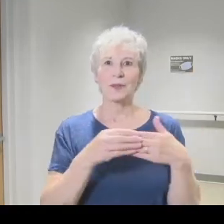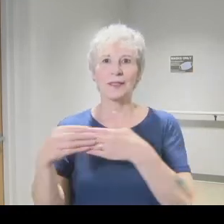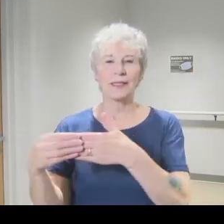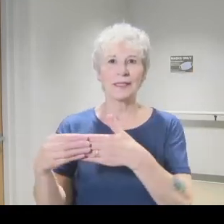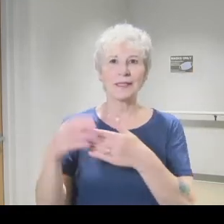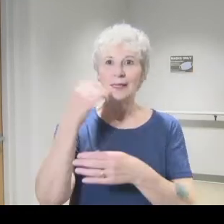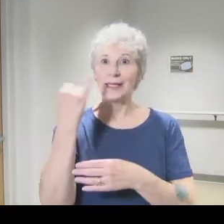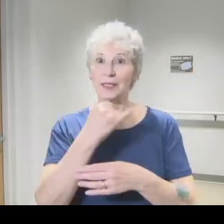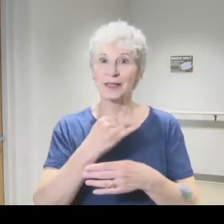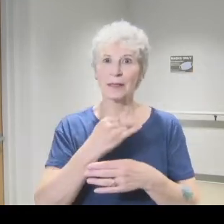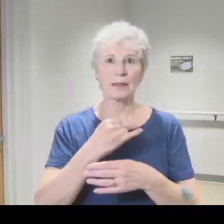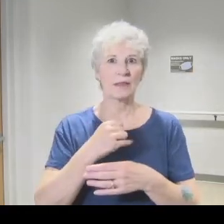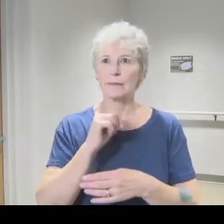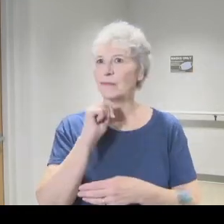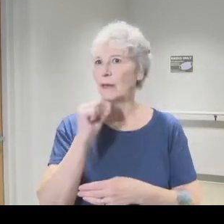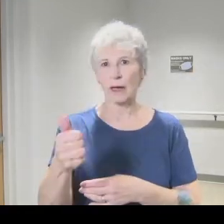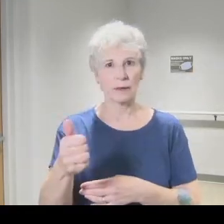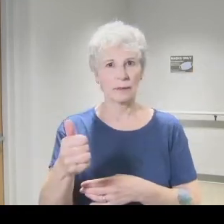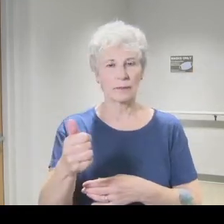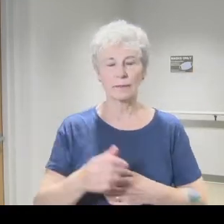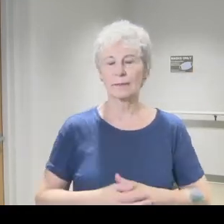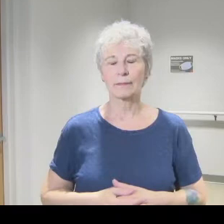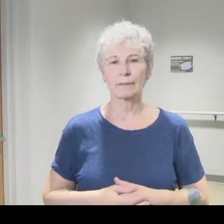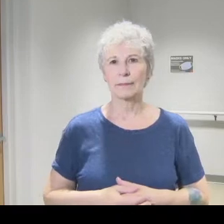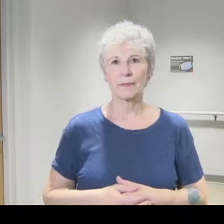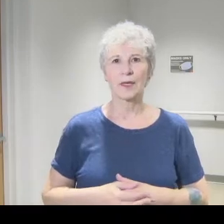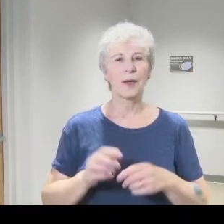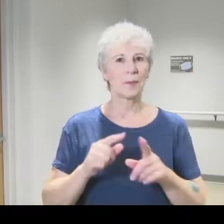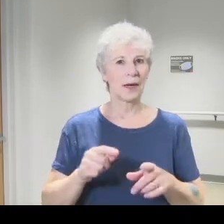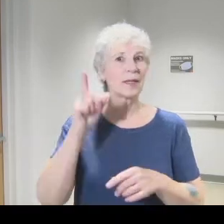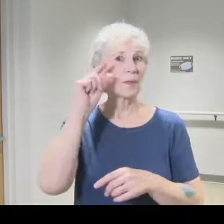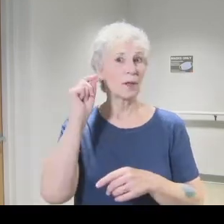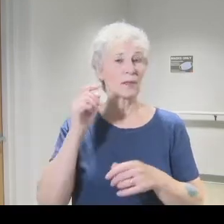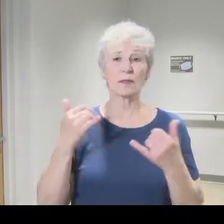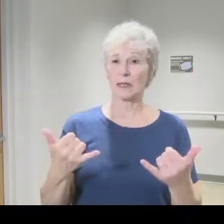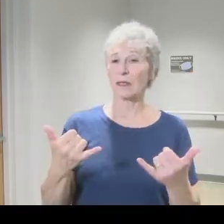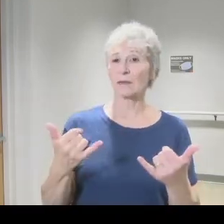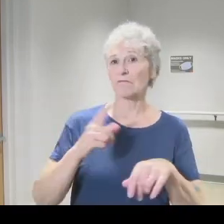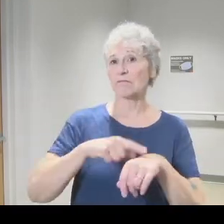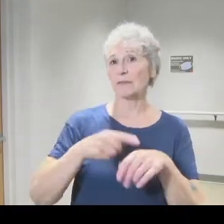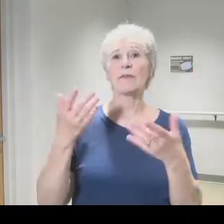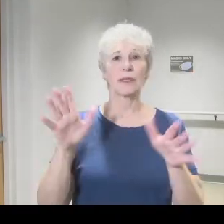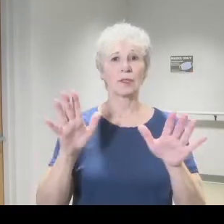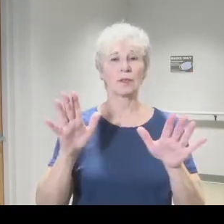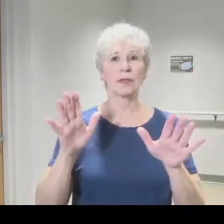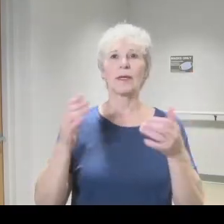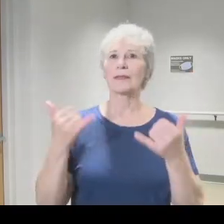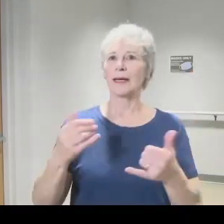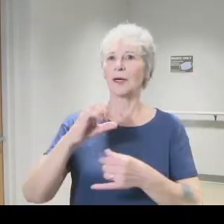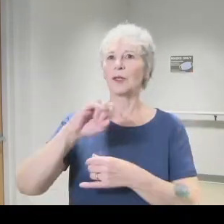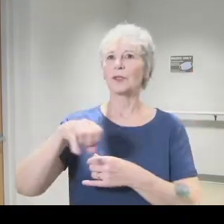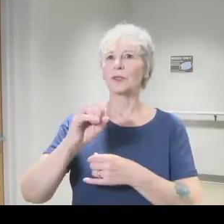Good, you're laughing. He was not, right? But Moses' time is now up. So now it's Joshua's